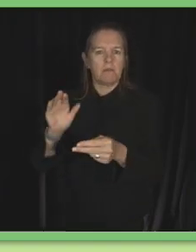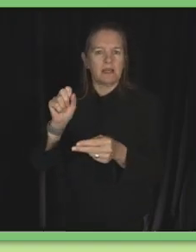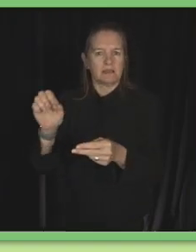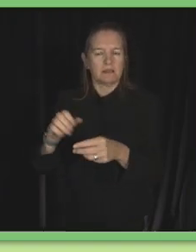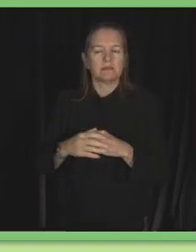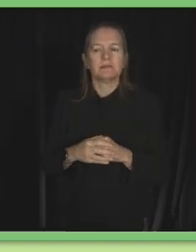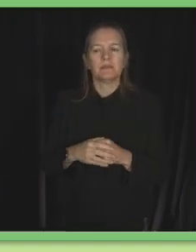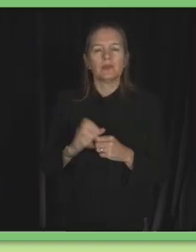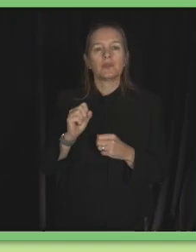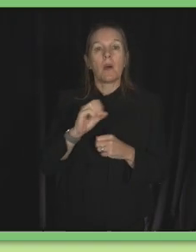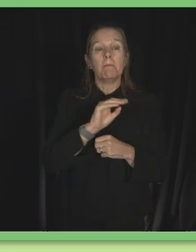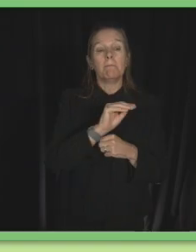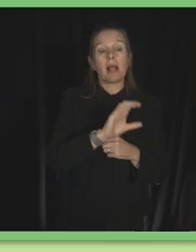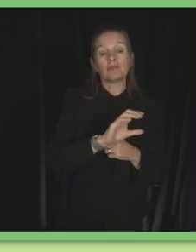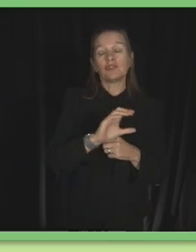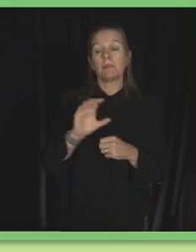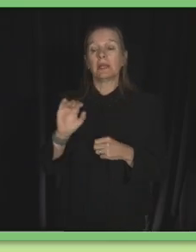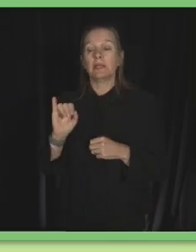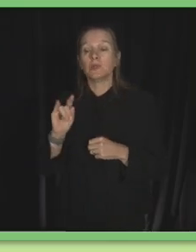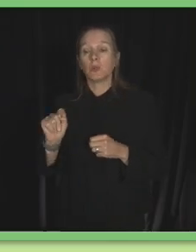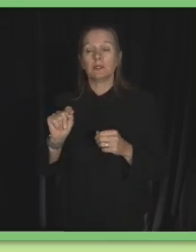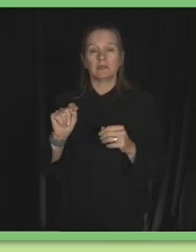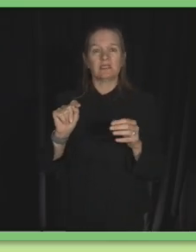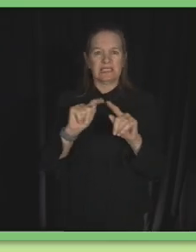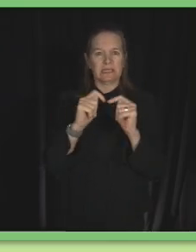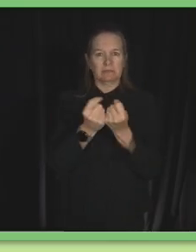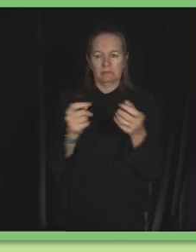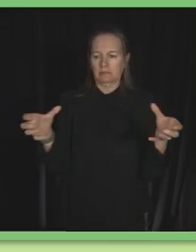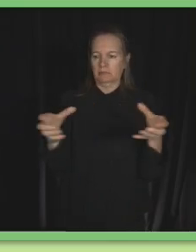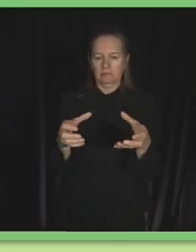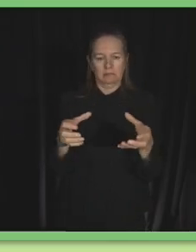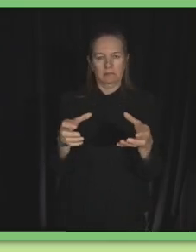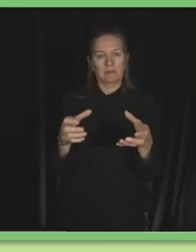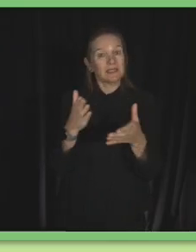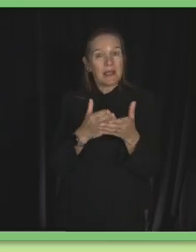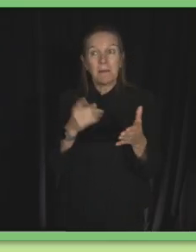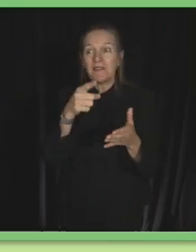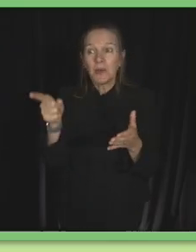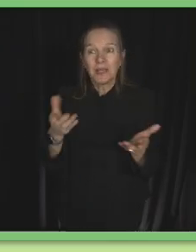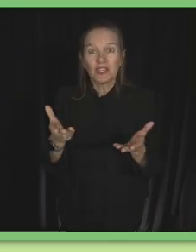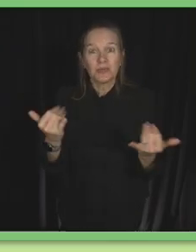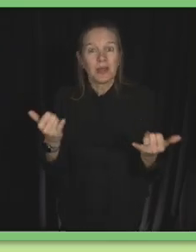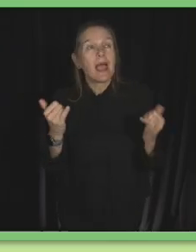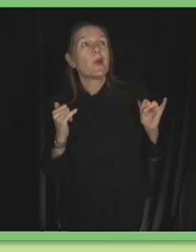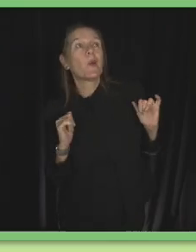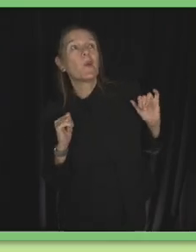from Mailchimp and Intuit, some of whom are here today,